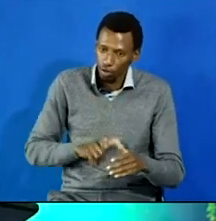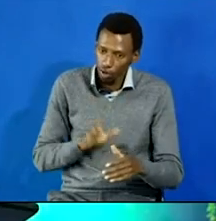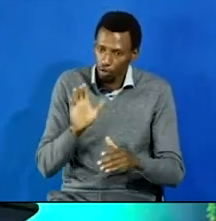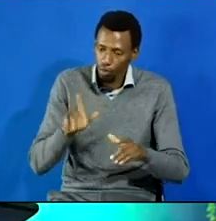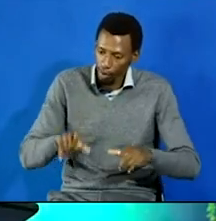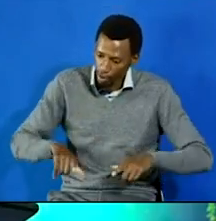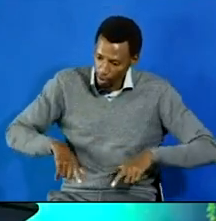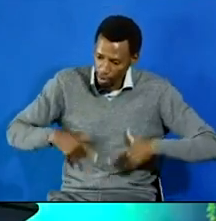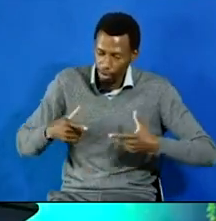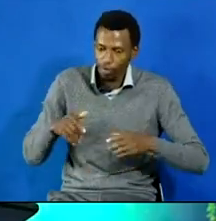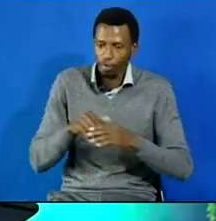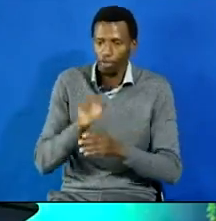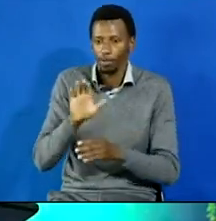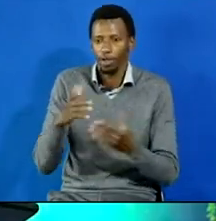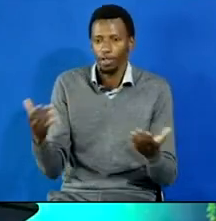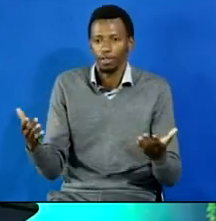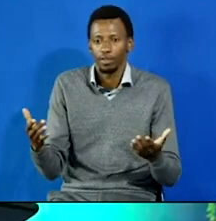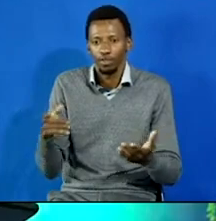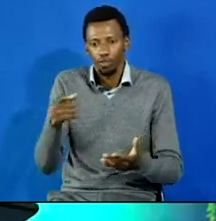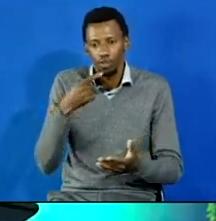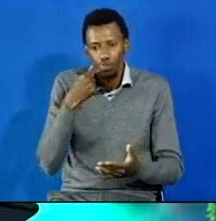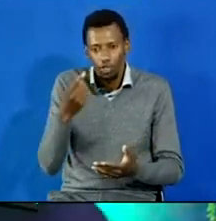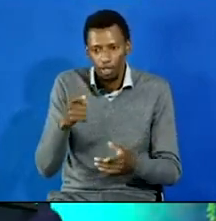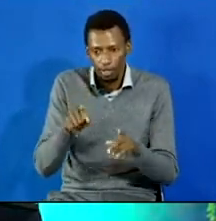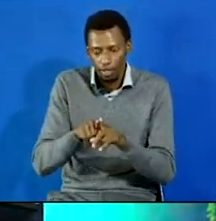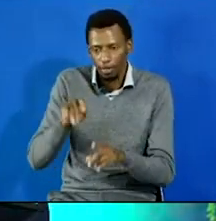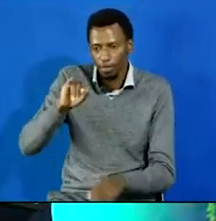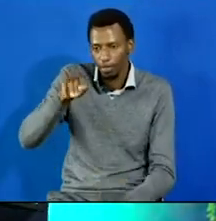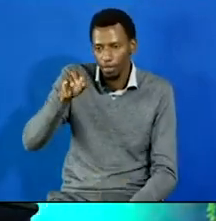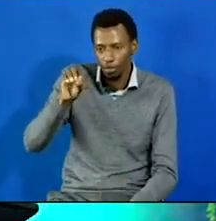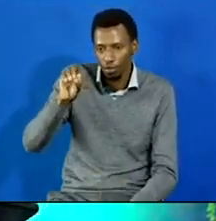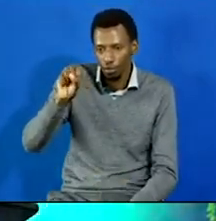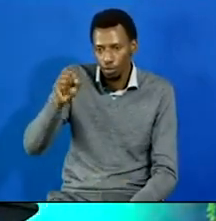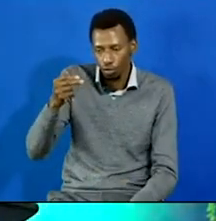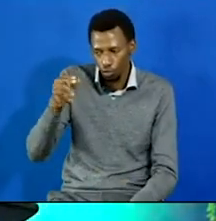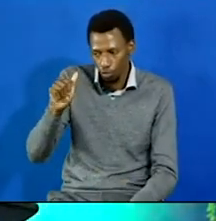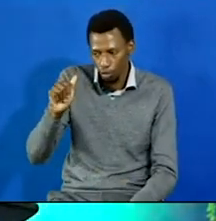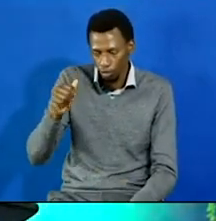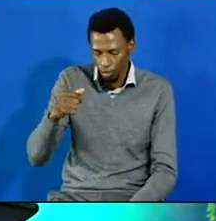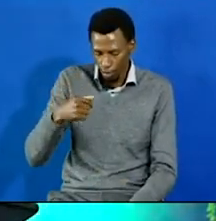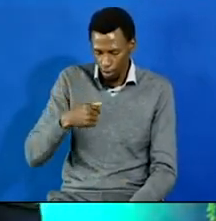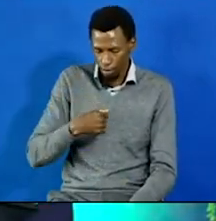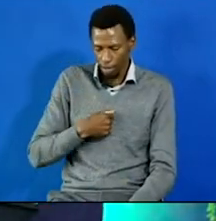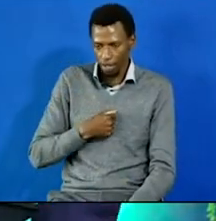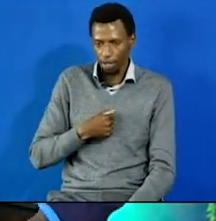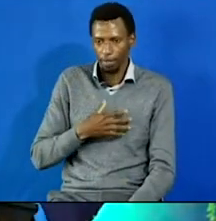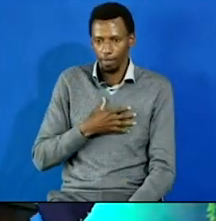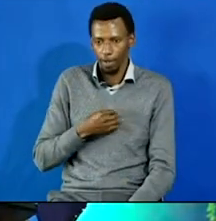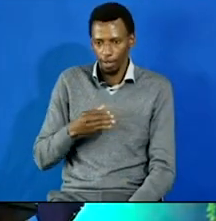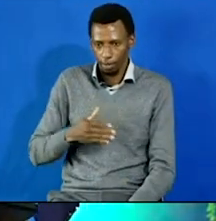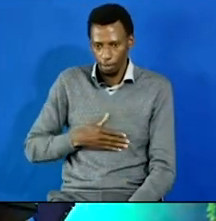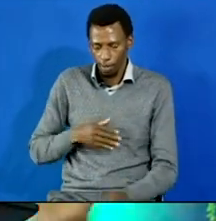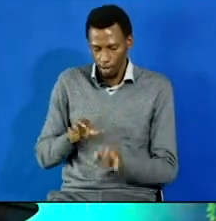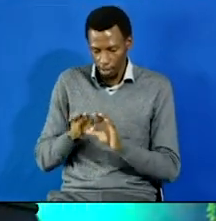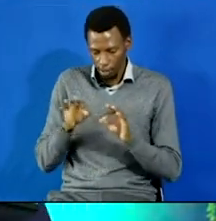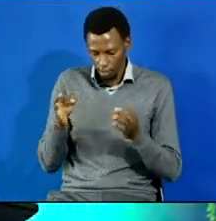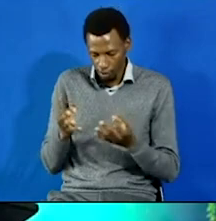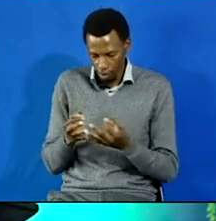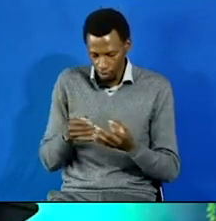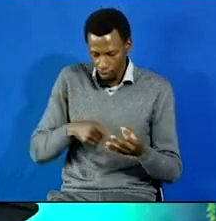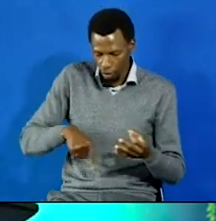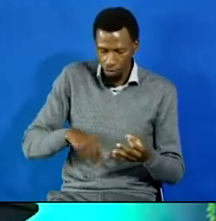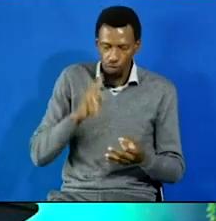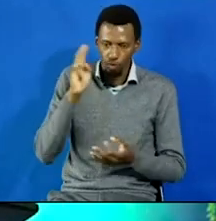That you say like Joshua, I and my family, we shall serve the Lord. Hallelujah. That as